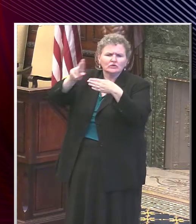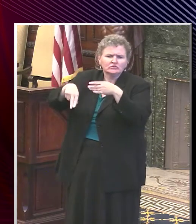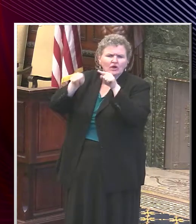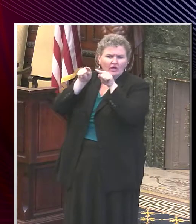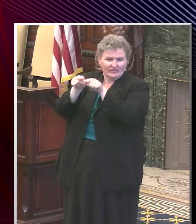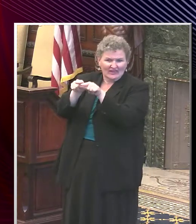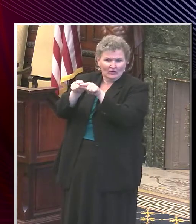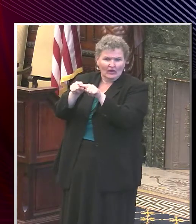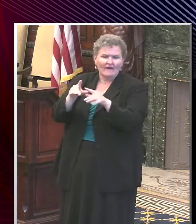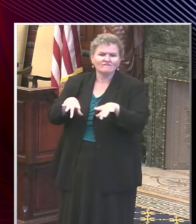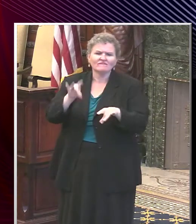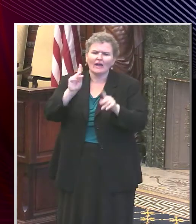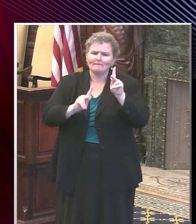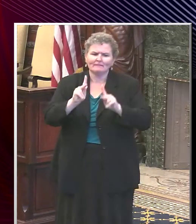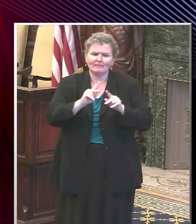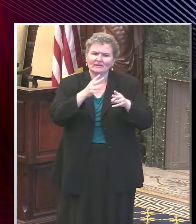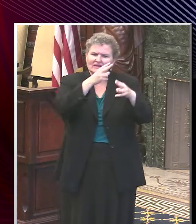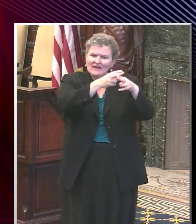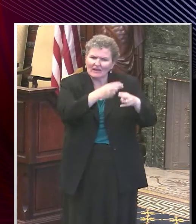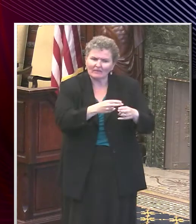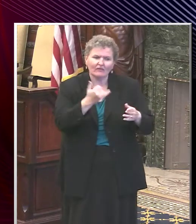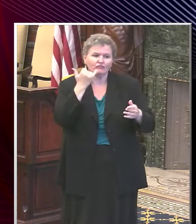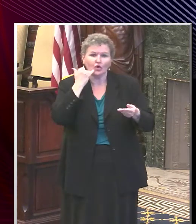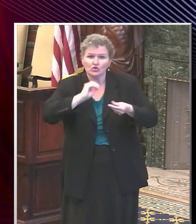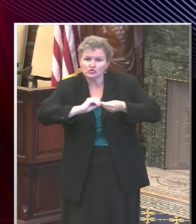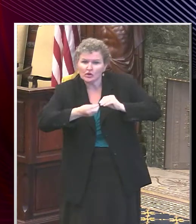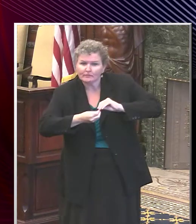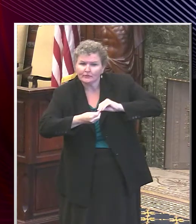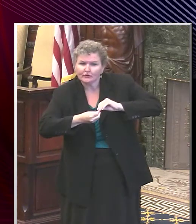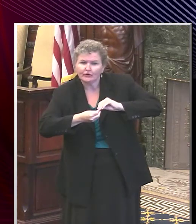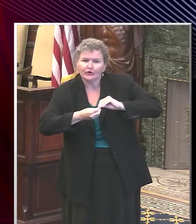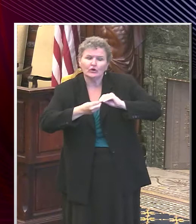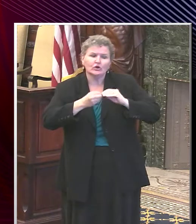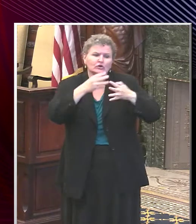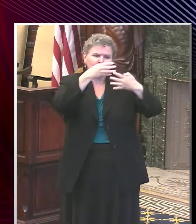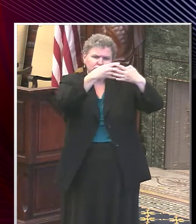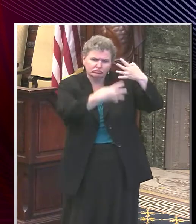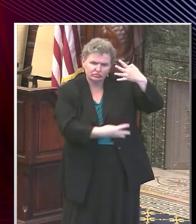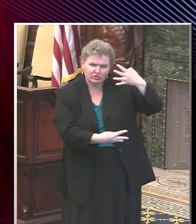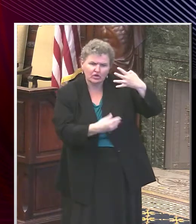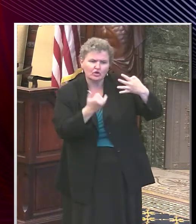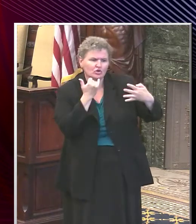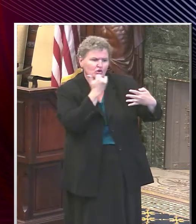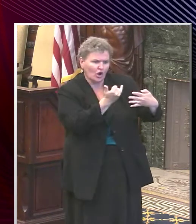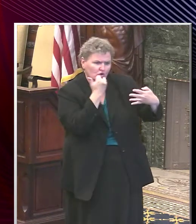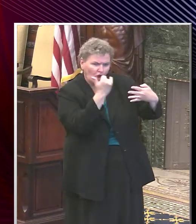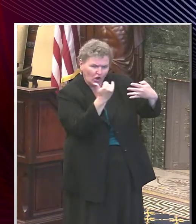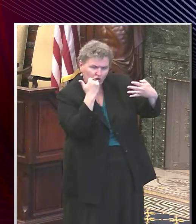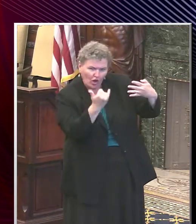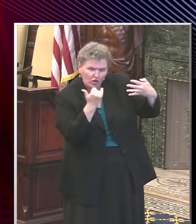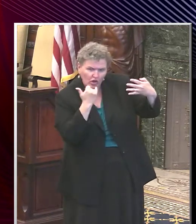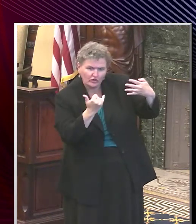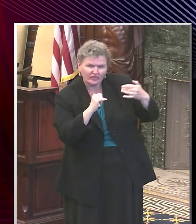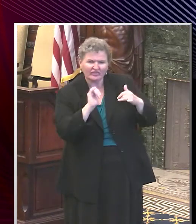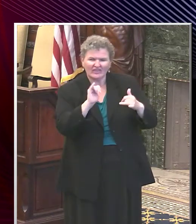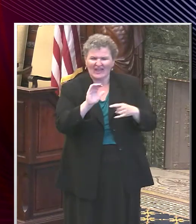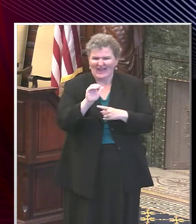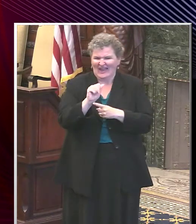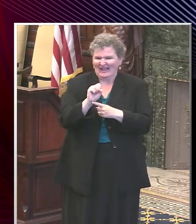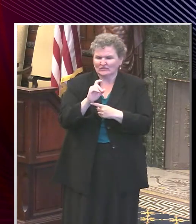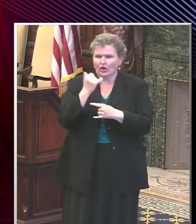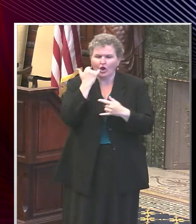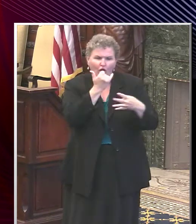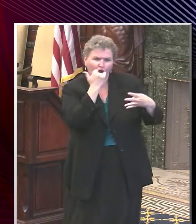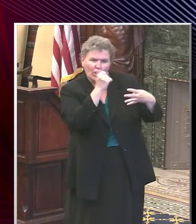the person who had the infection, and then we call and interview the person that's infected, that we call the case. We ask that case